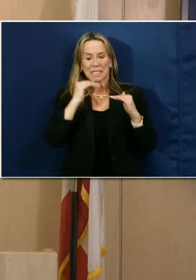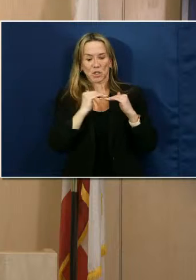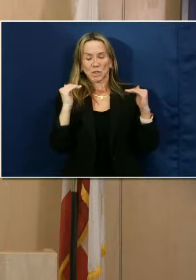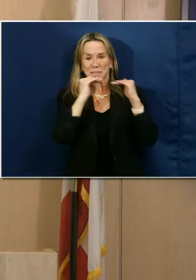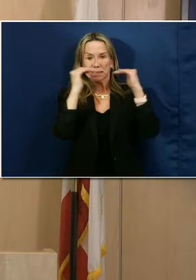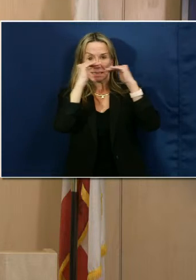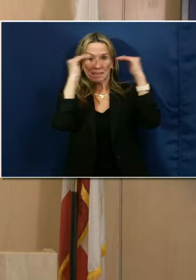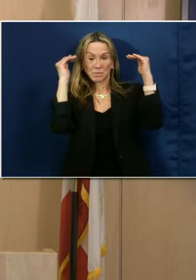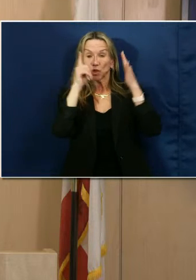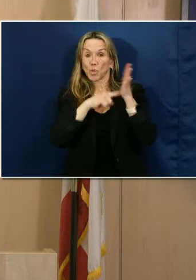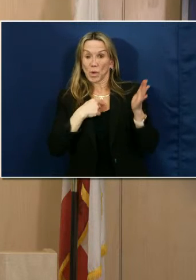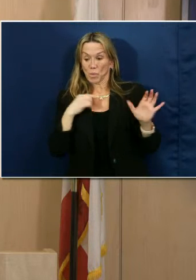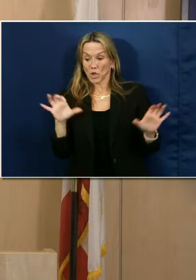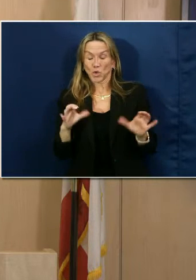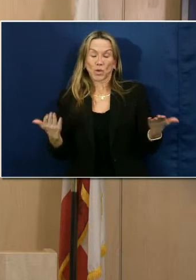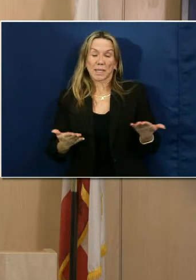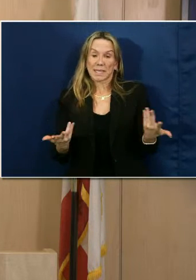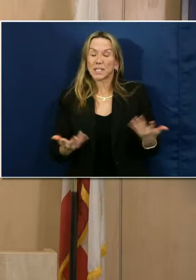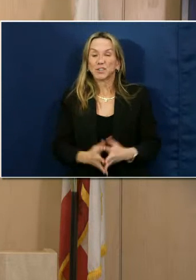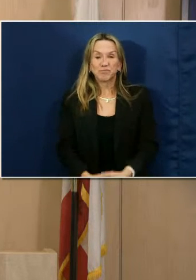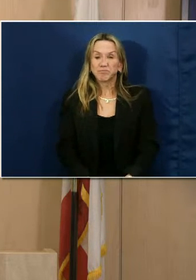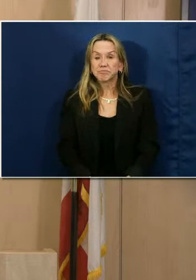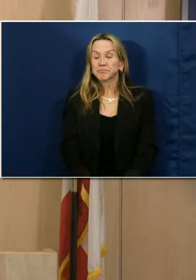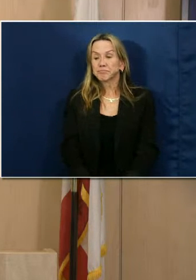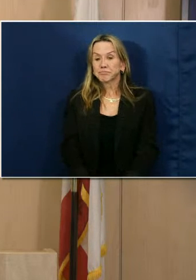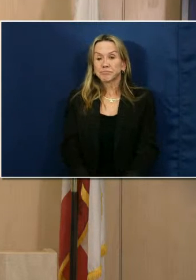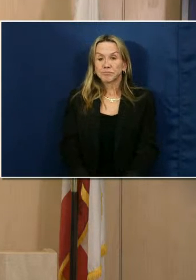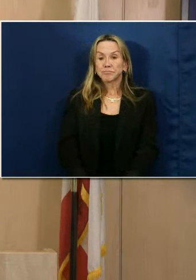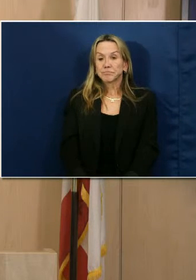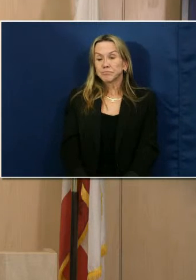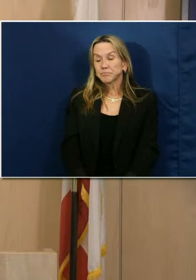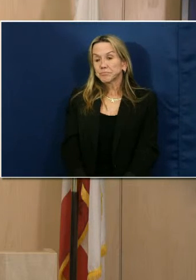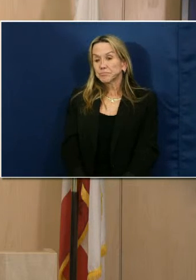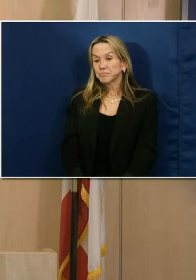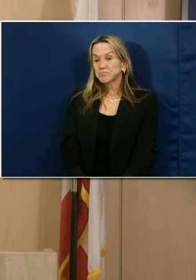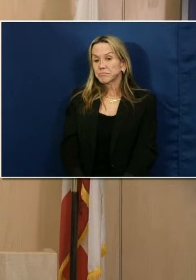what we're doing in the state of California. Thank you, Supervisor Fletcher.